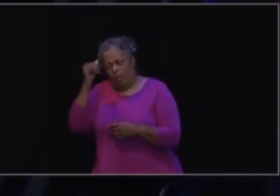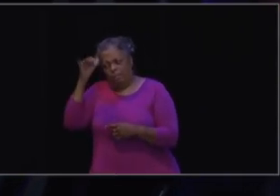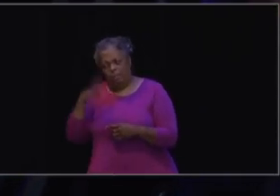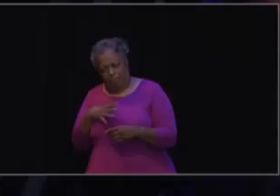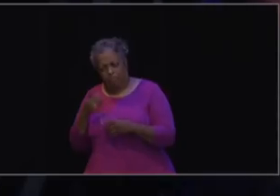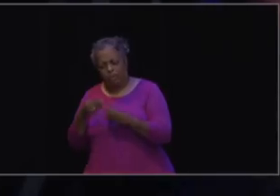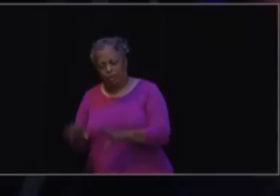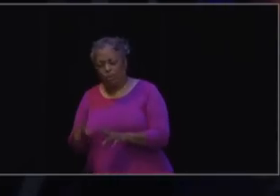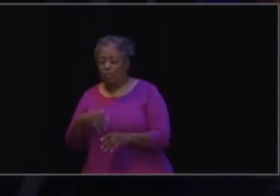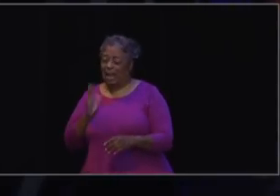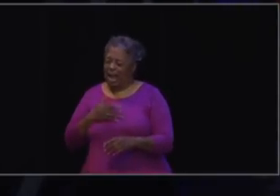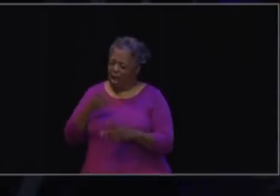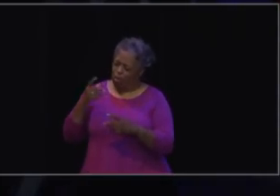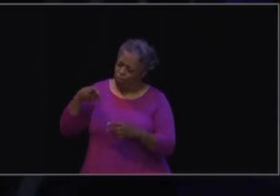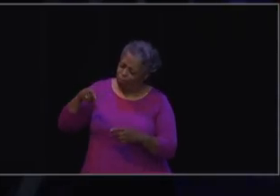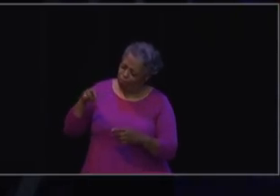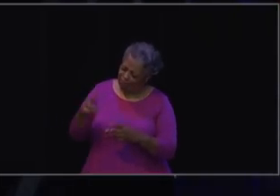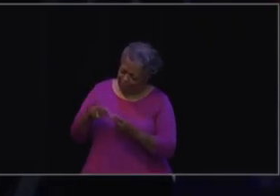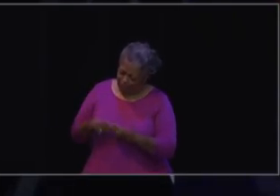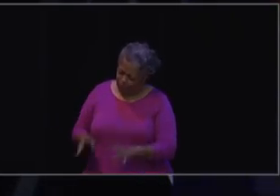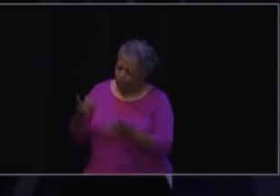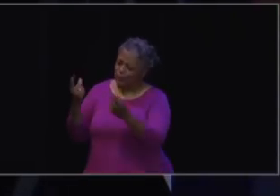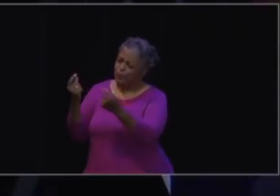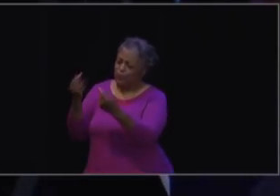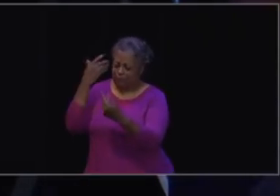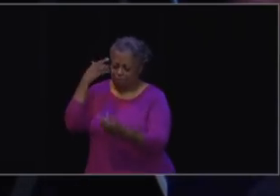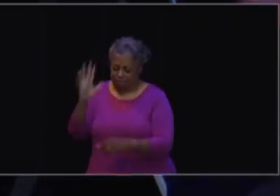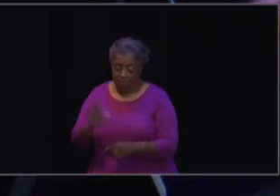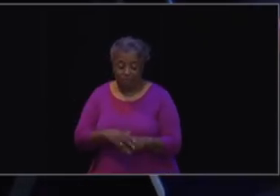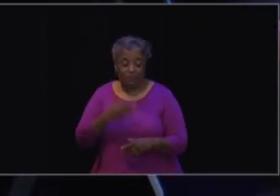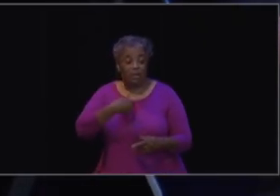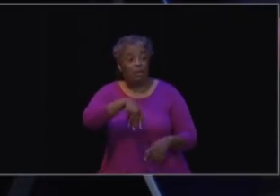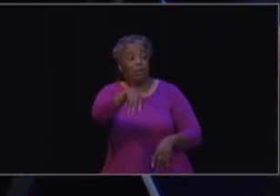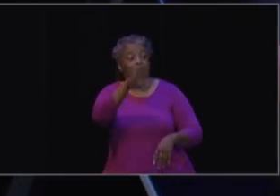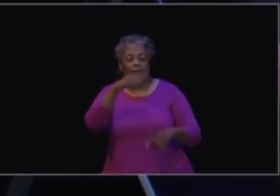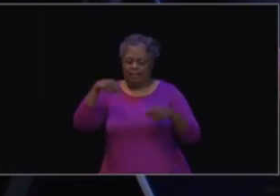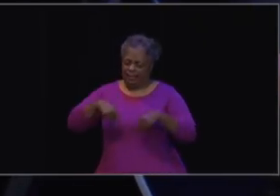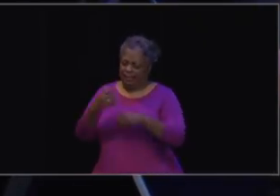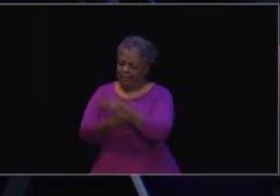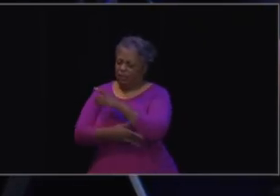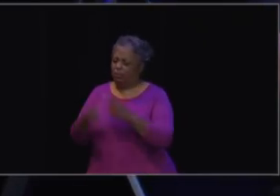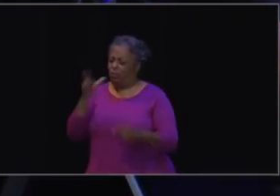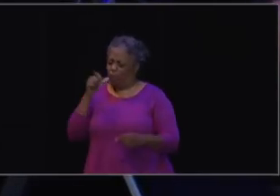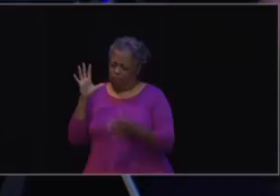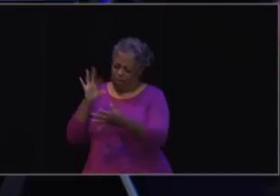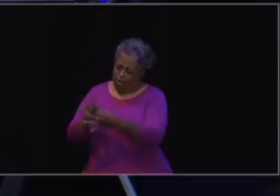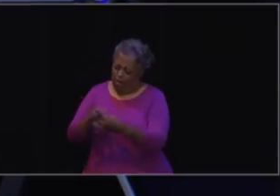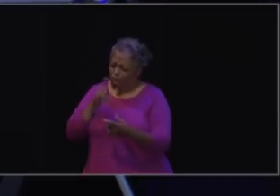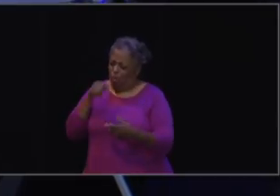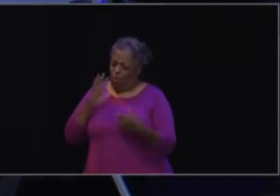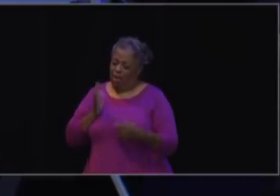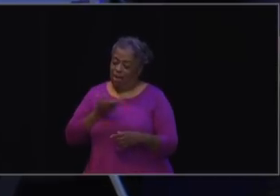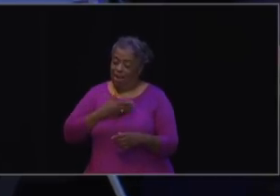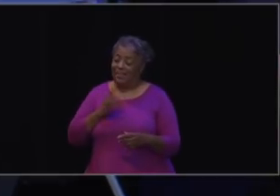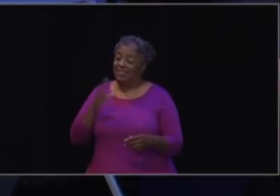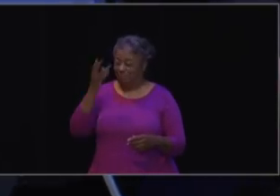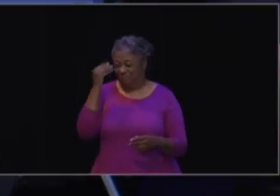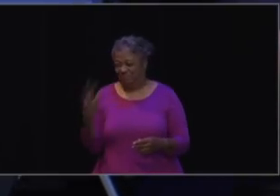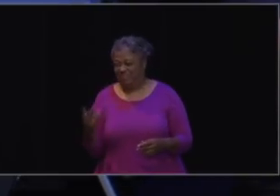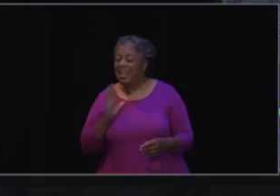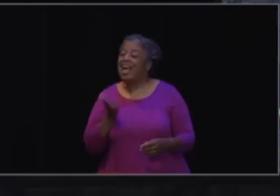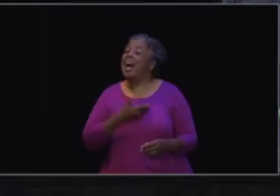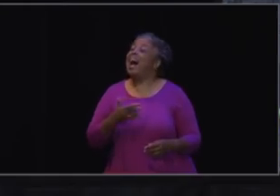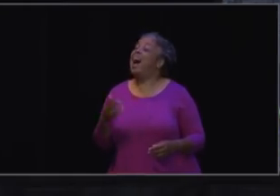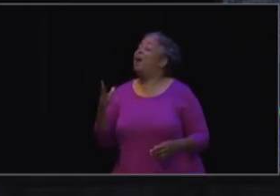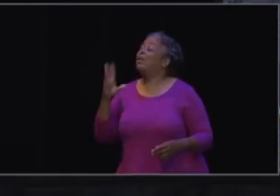What we gonna do if we lose our privilege? Oh, good Lord, whose country is this? It's ours,